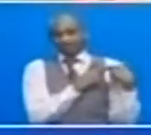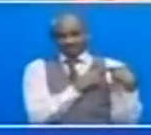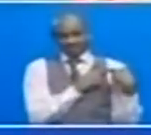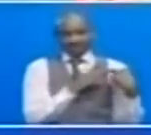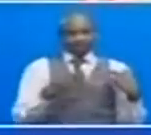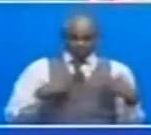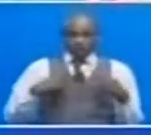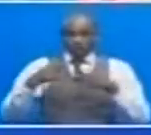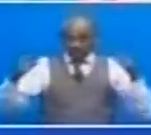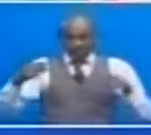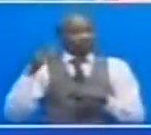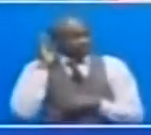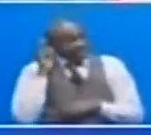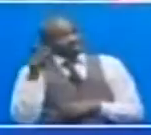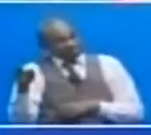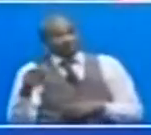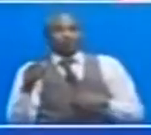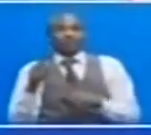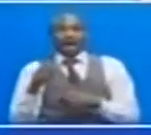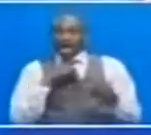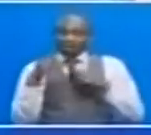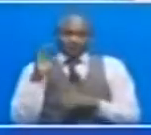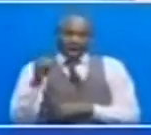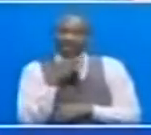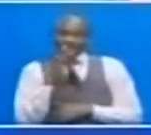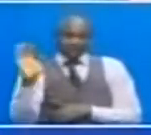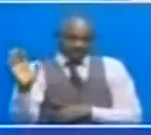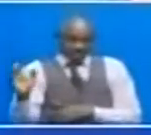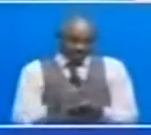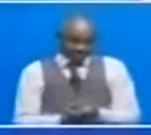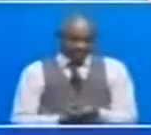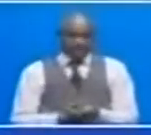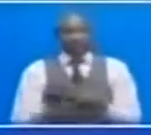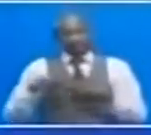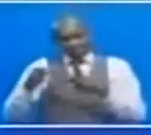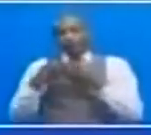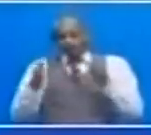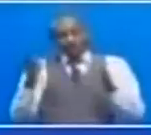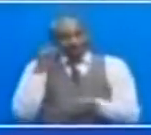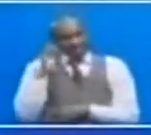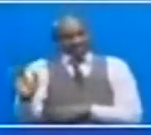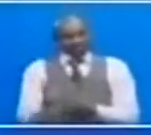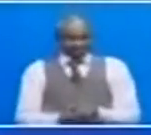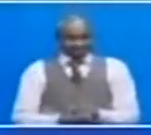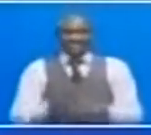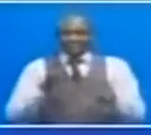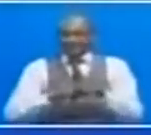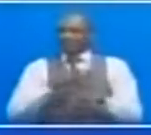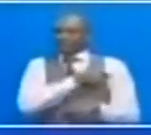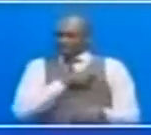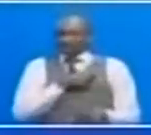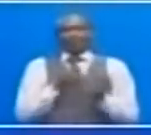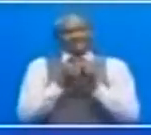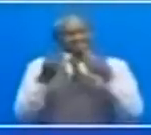our opponents' arguments and to weigh them with an open mind. While addressing delegates from